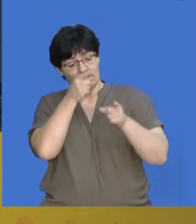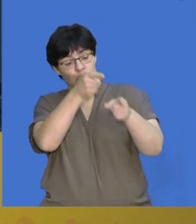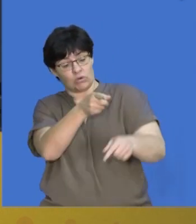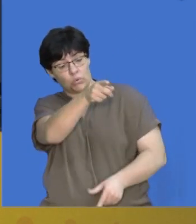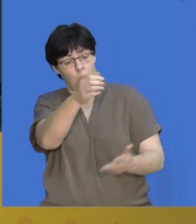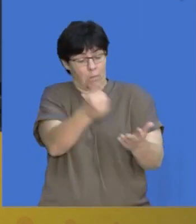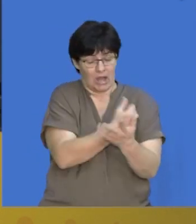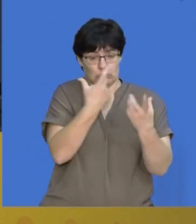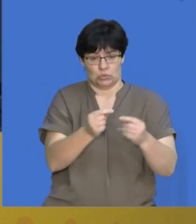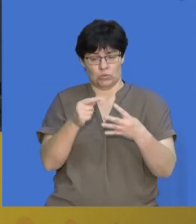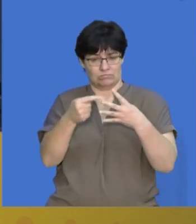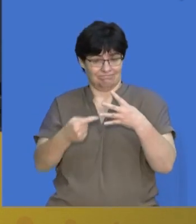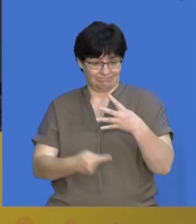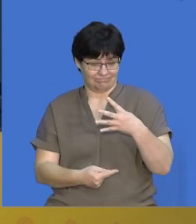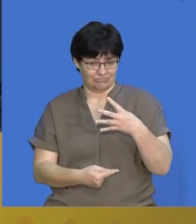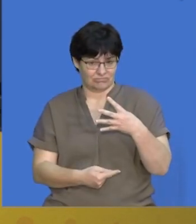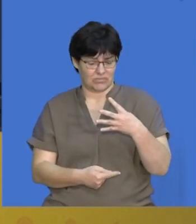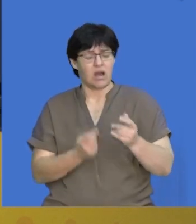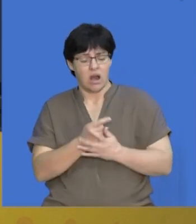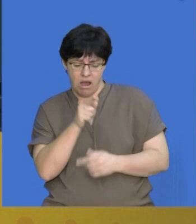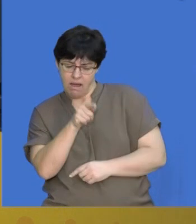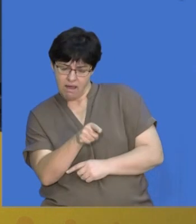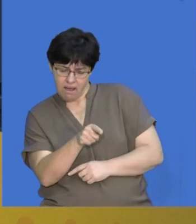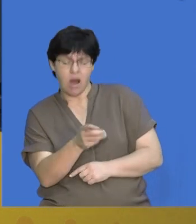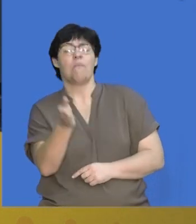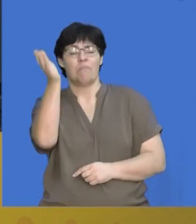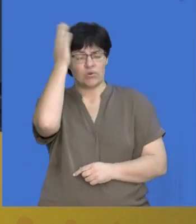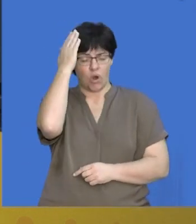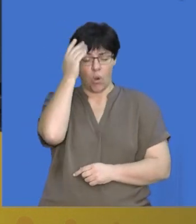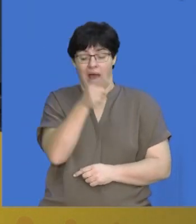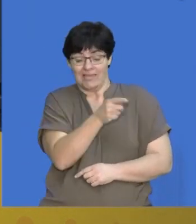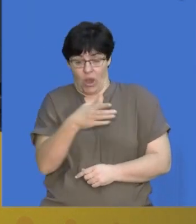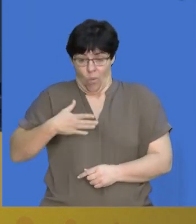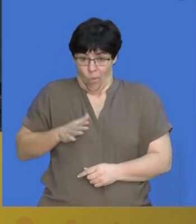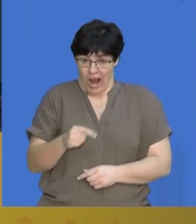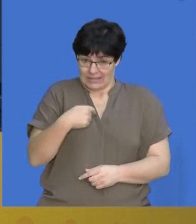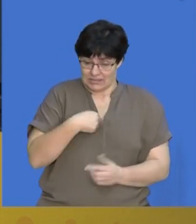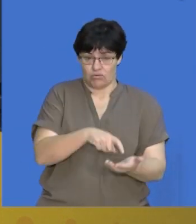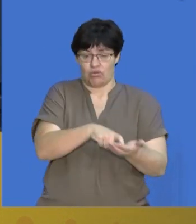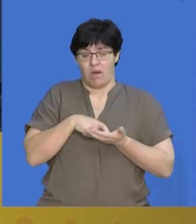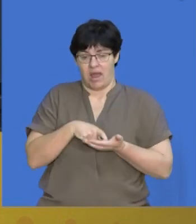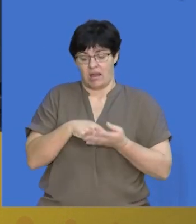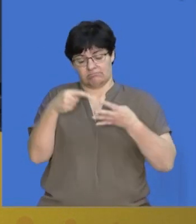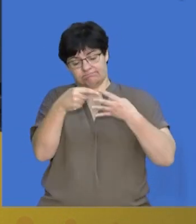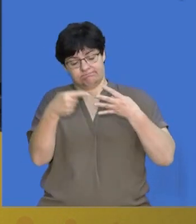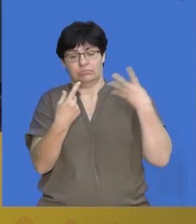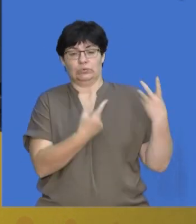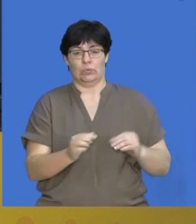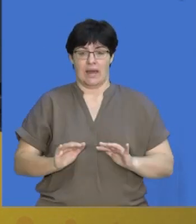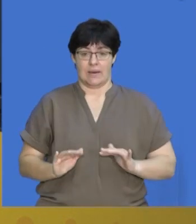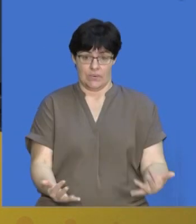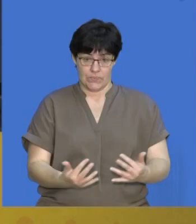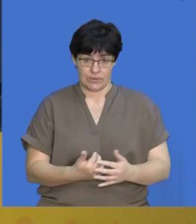These verbs give us an understanding of the requirements of how the paragraph must be structured. And